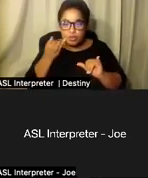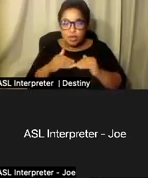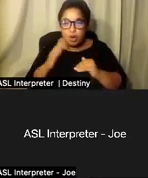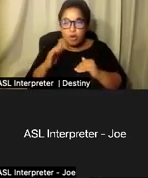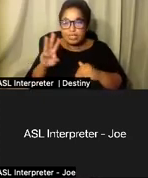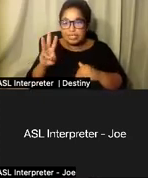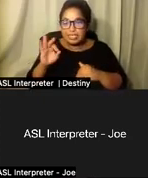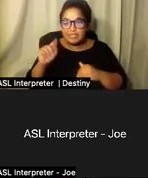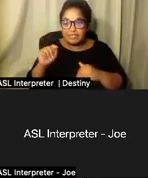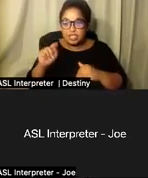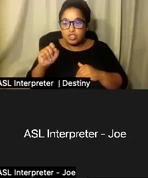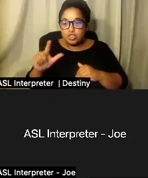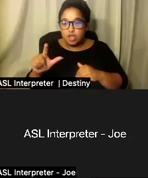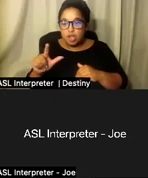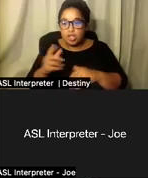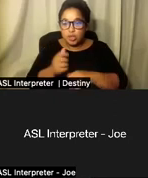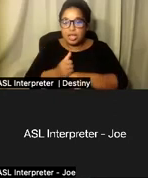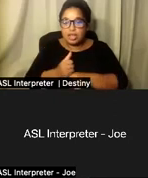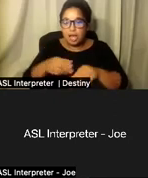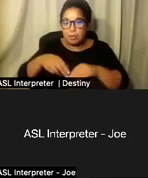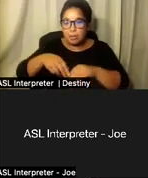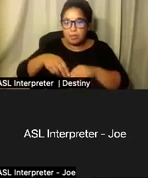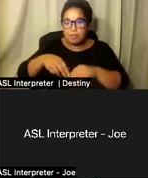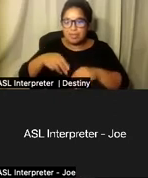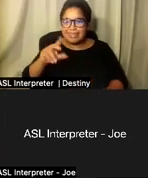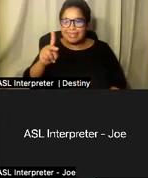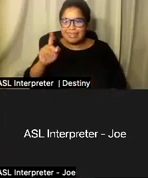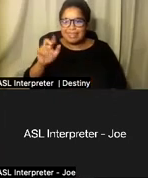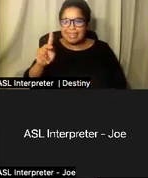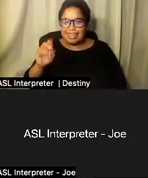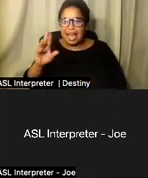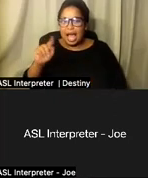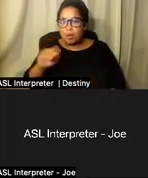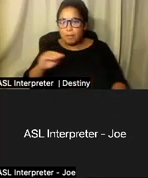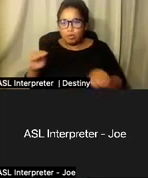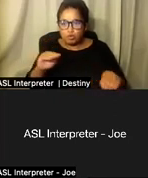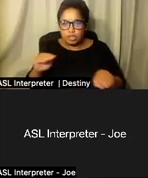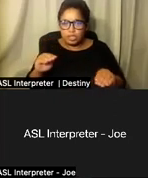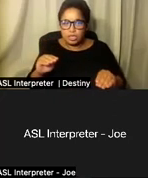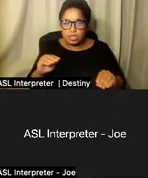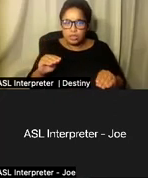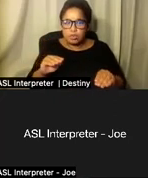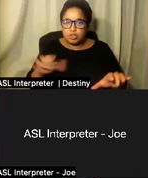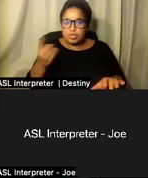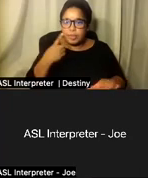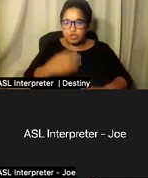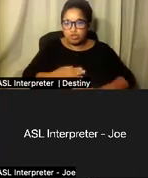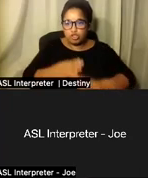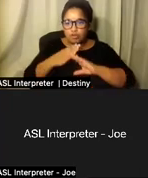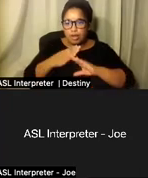tall, then you get that kick-out motion that Trevyn was talking about, where you need to do something to restrict the